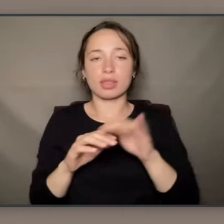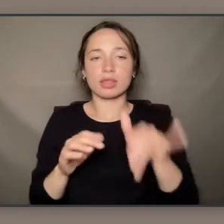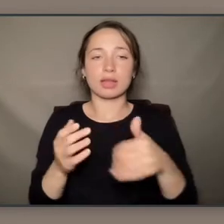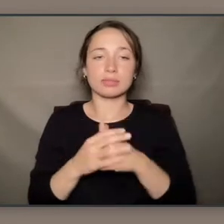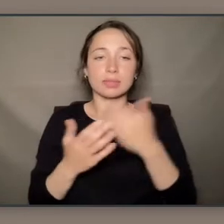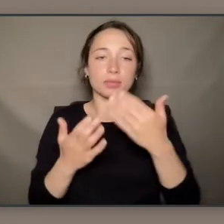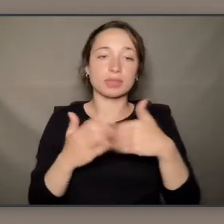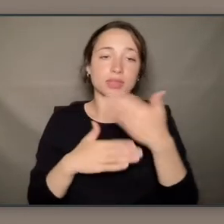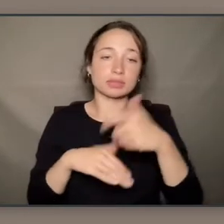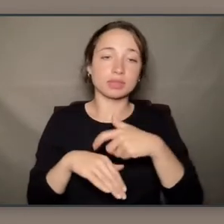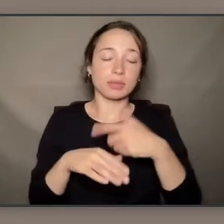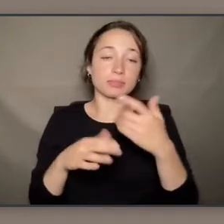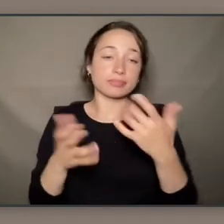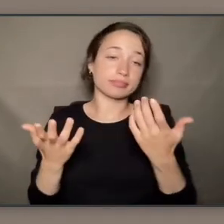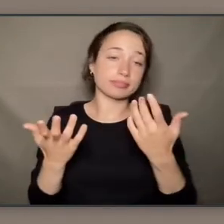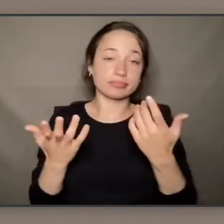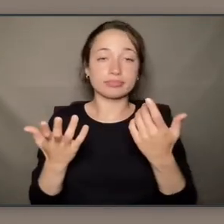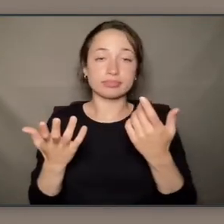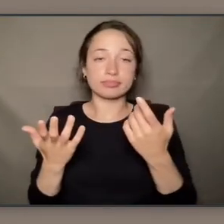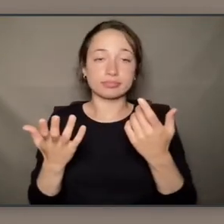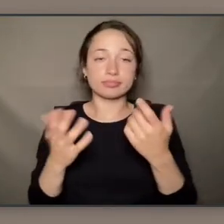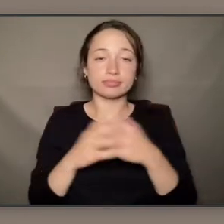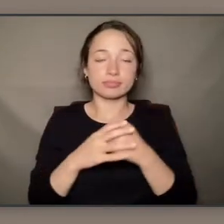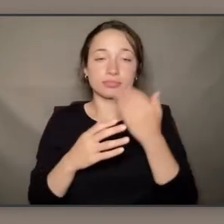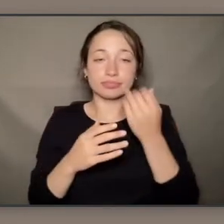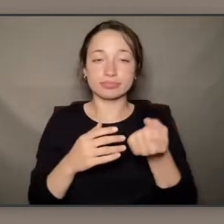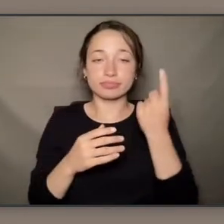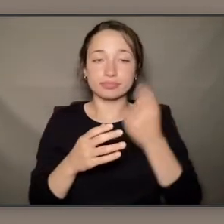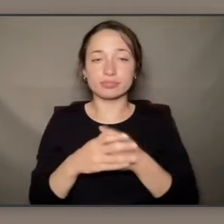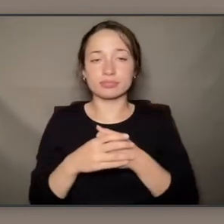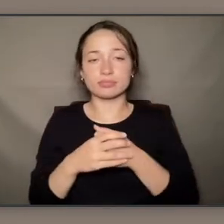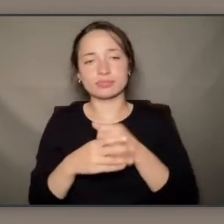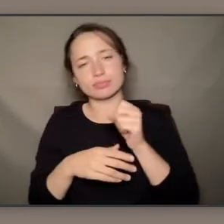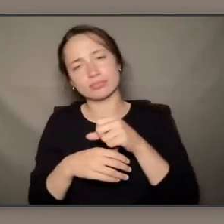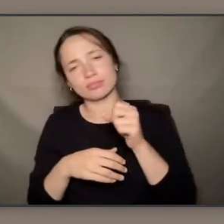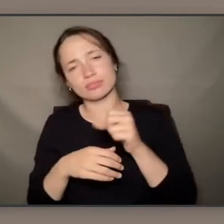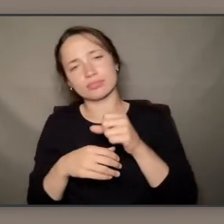maybe the next time, if that makes sense. Yes.